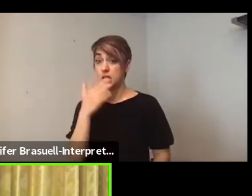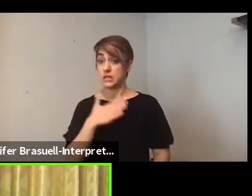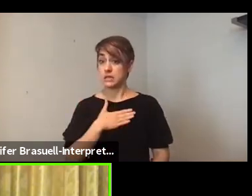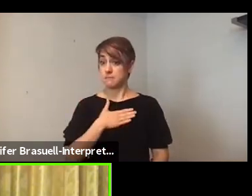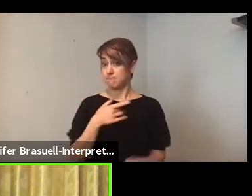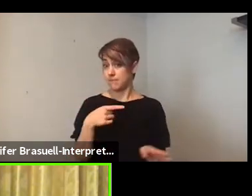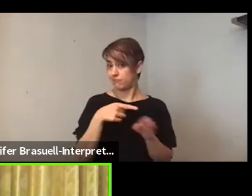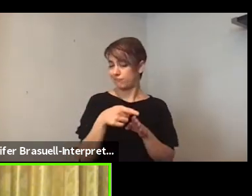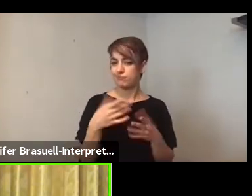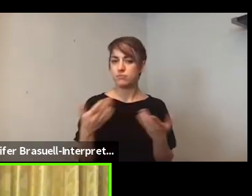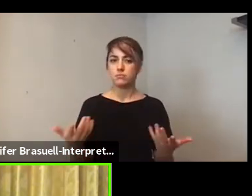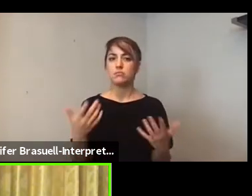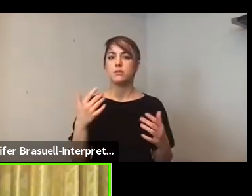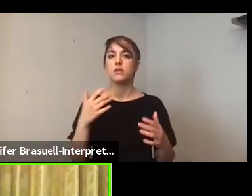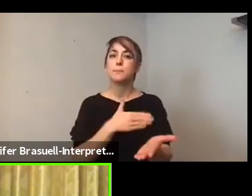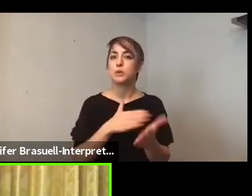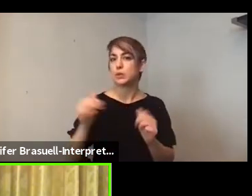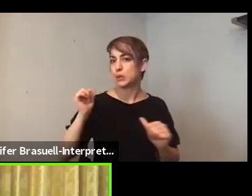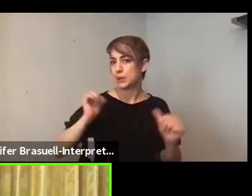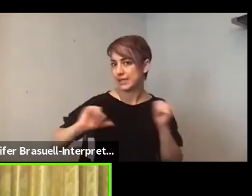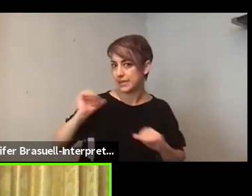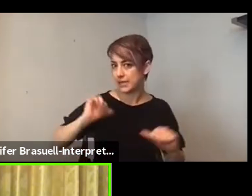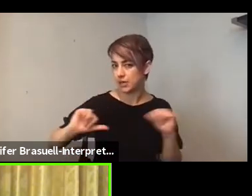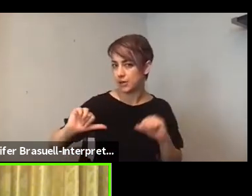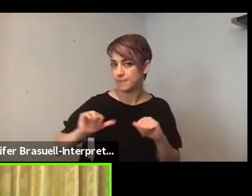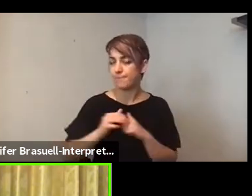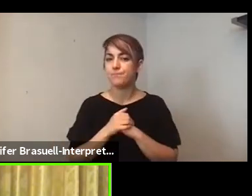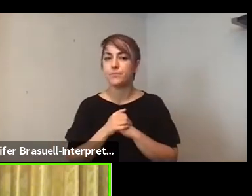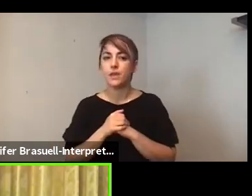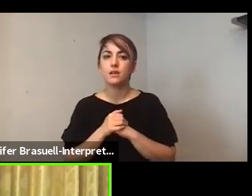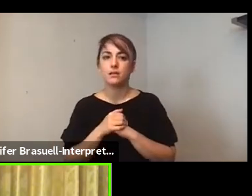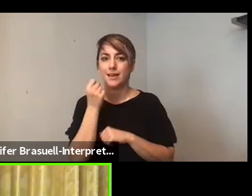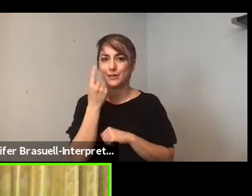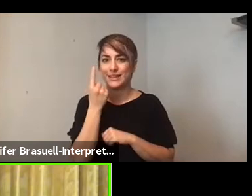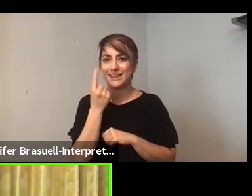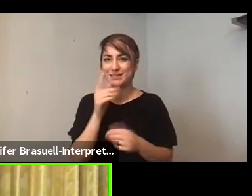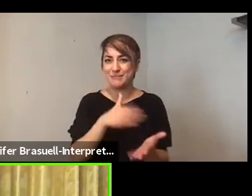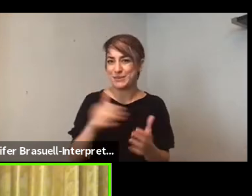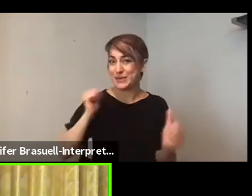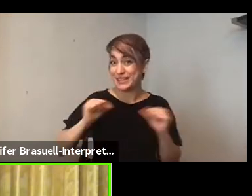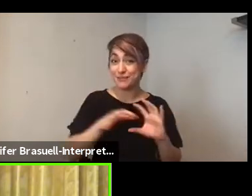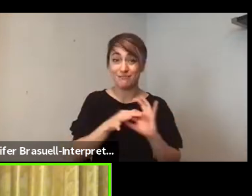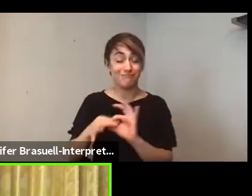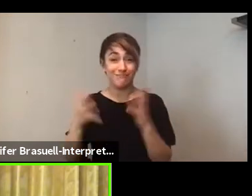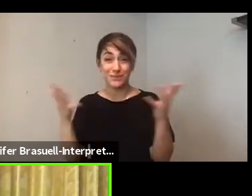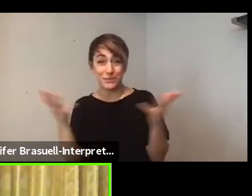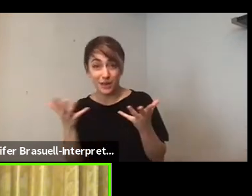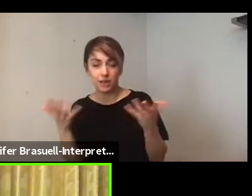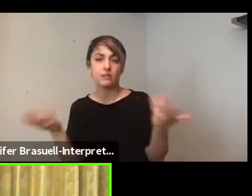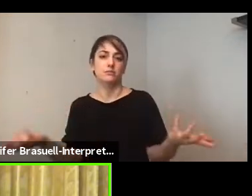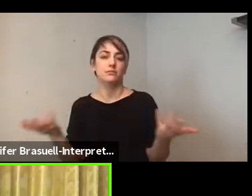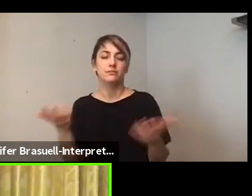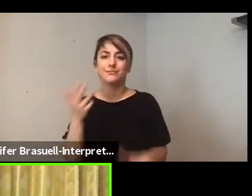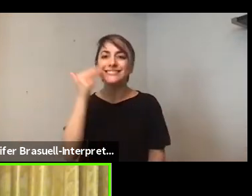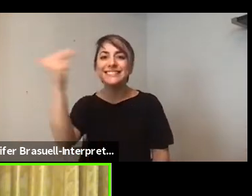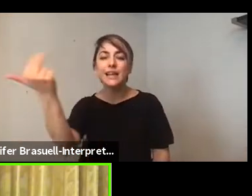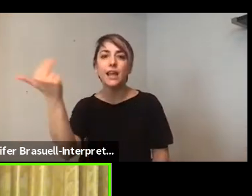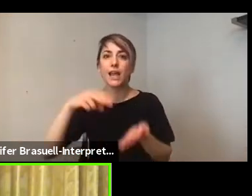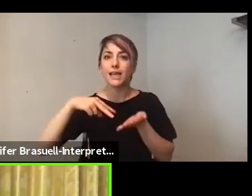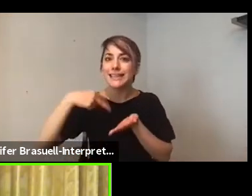site specific situation, because musical theater is about singing and dancing, and it's really hard to avoid